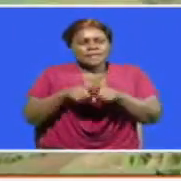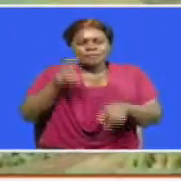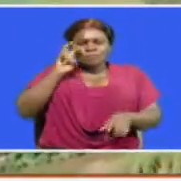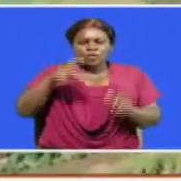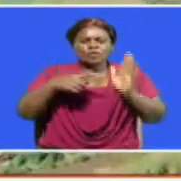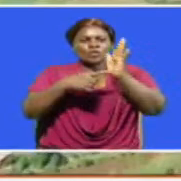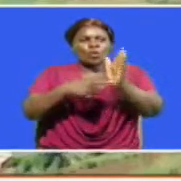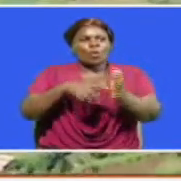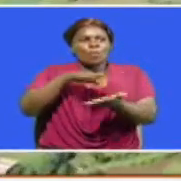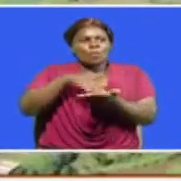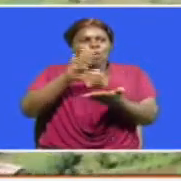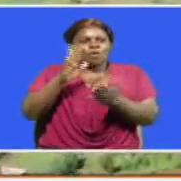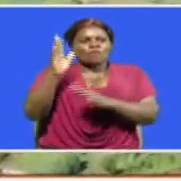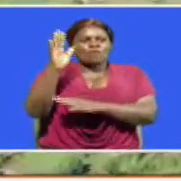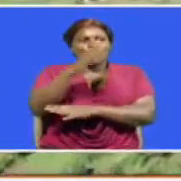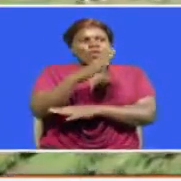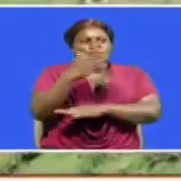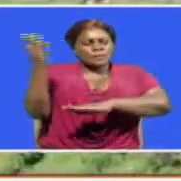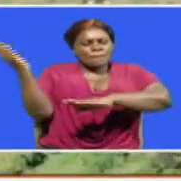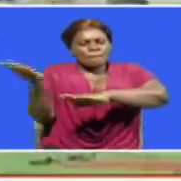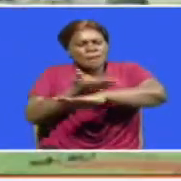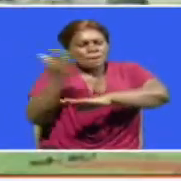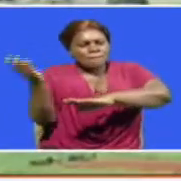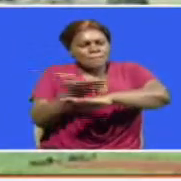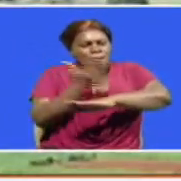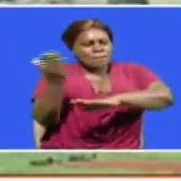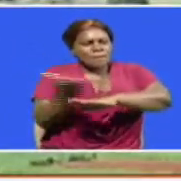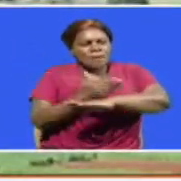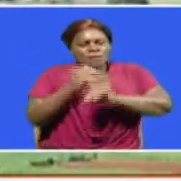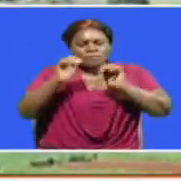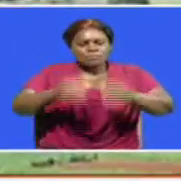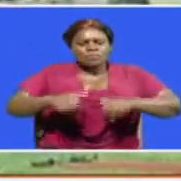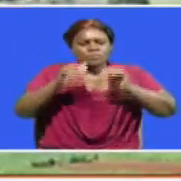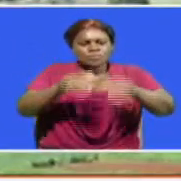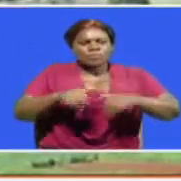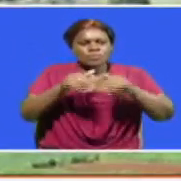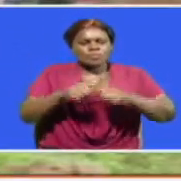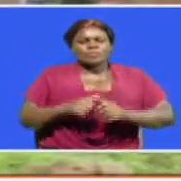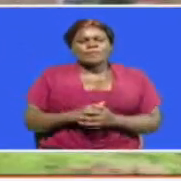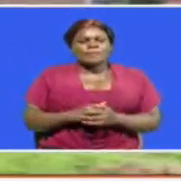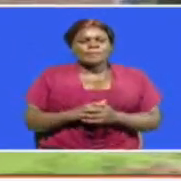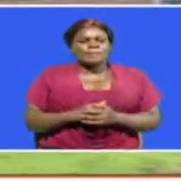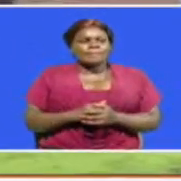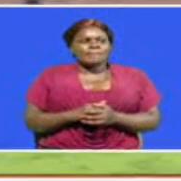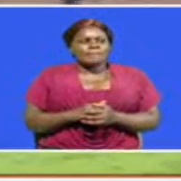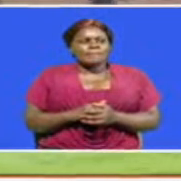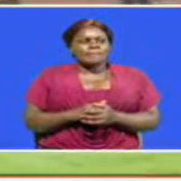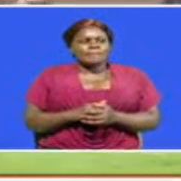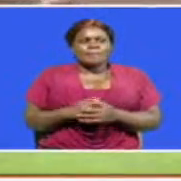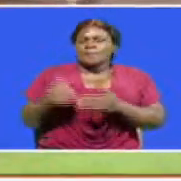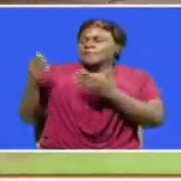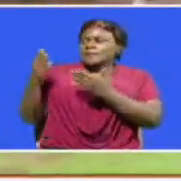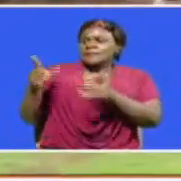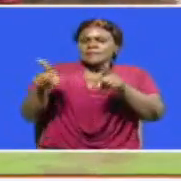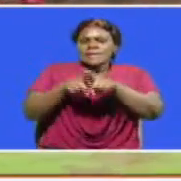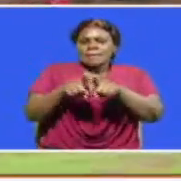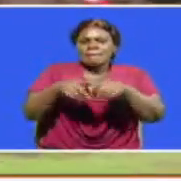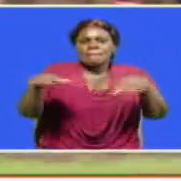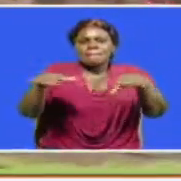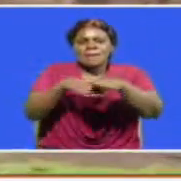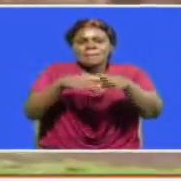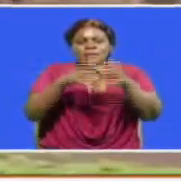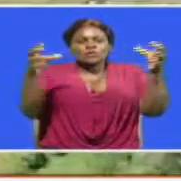reveals much of the forest was cut down for extensive farms or plantations. This, according to the members